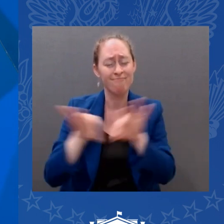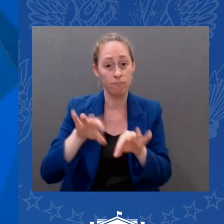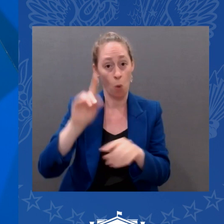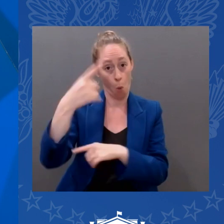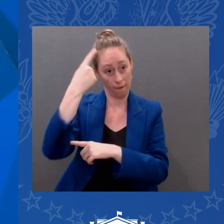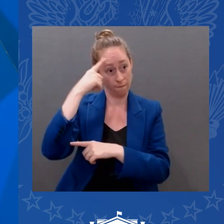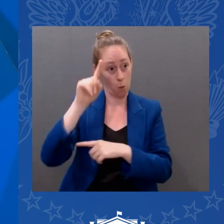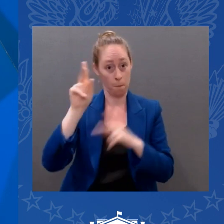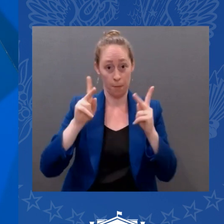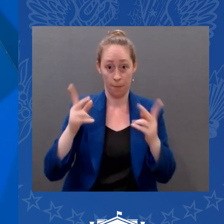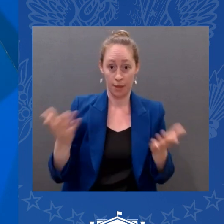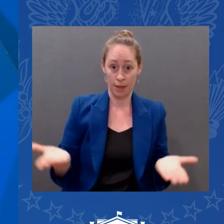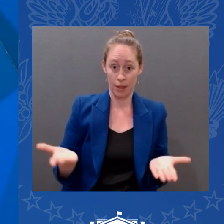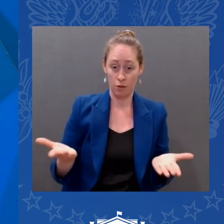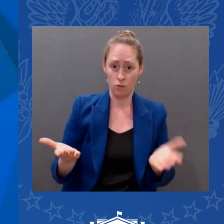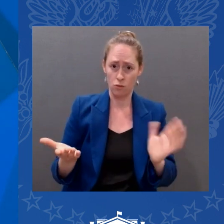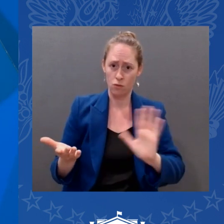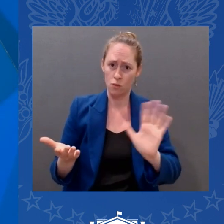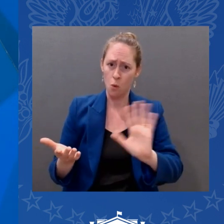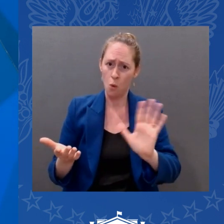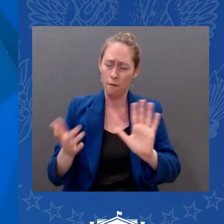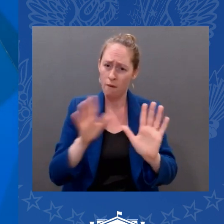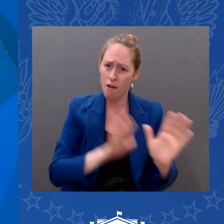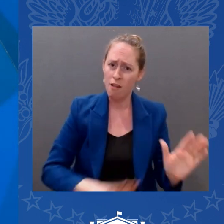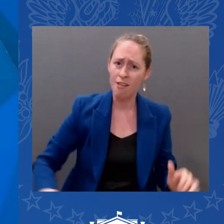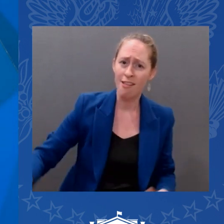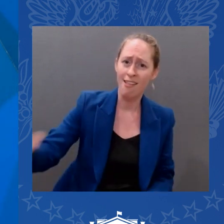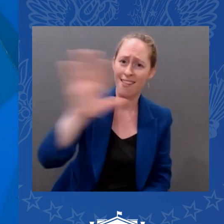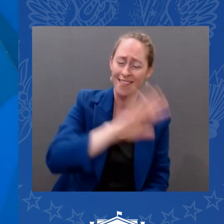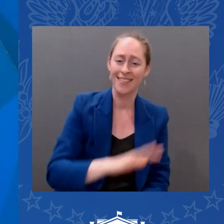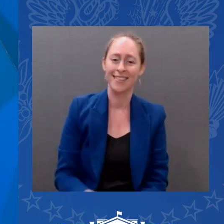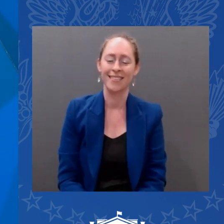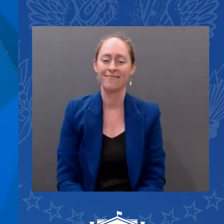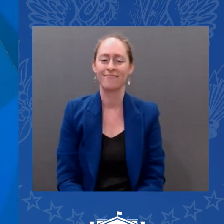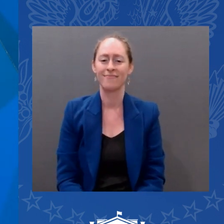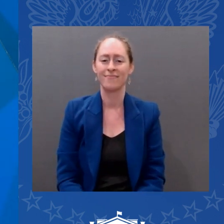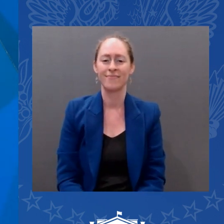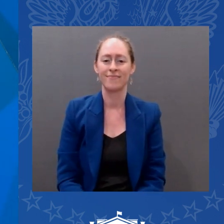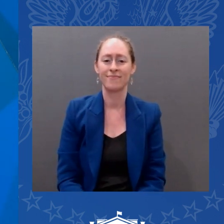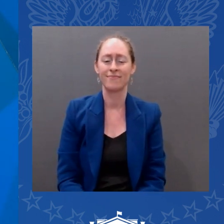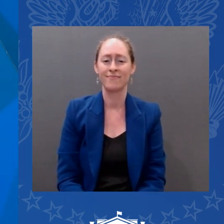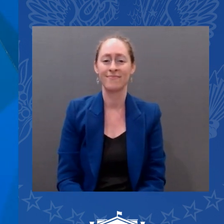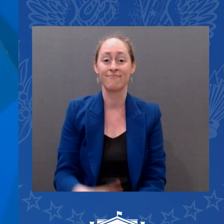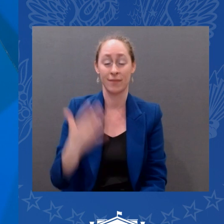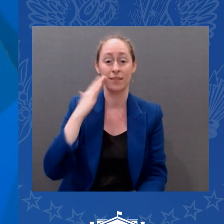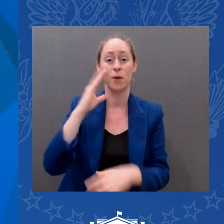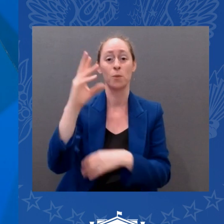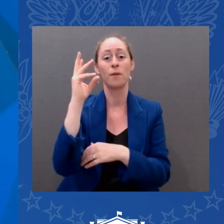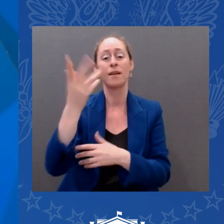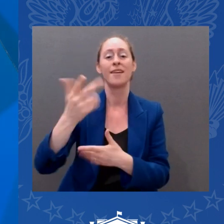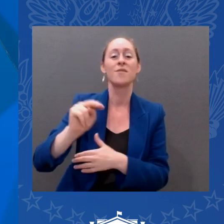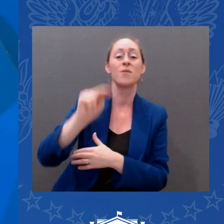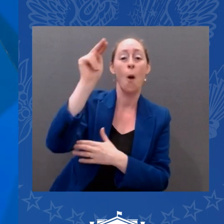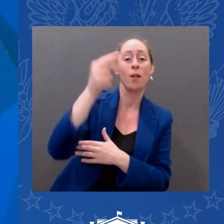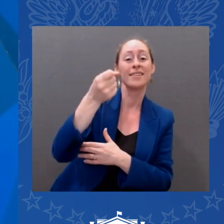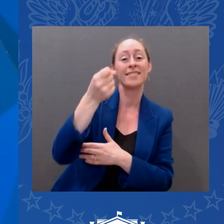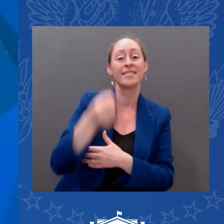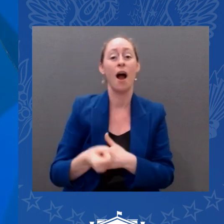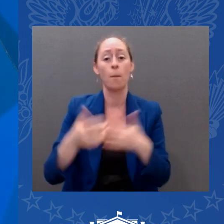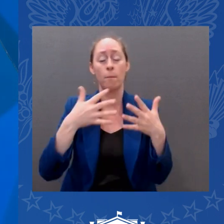Hemisphere directly affects the security and prosperity of the United States. And